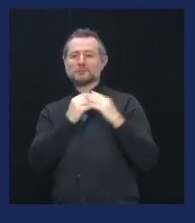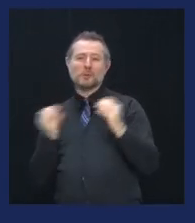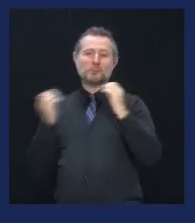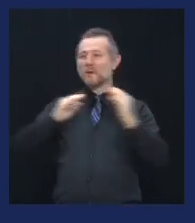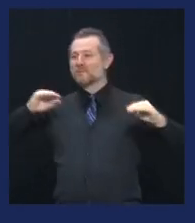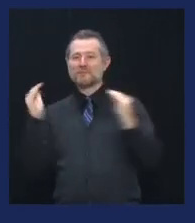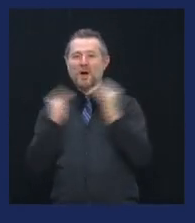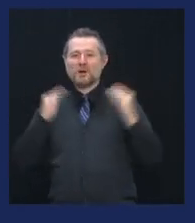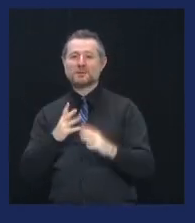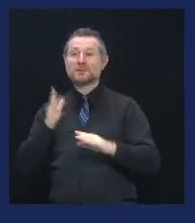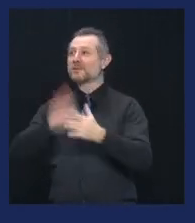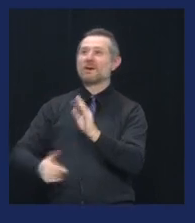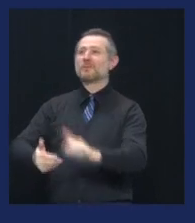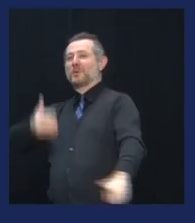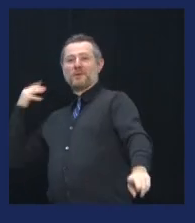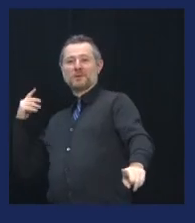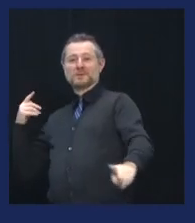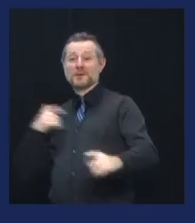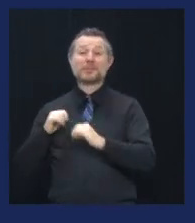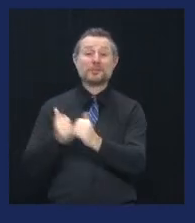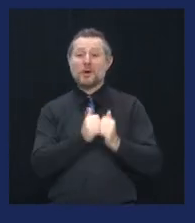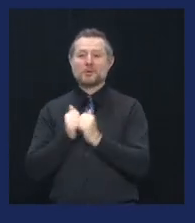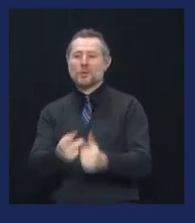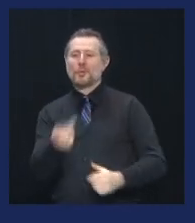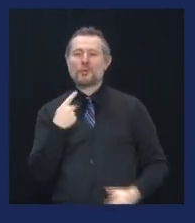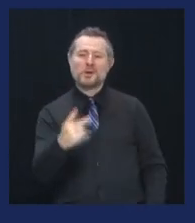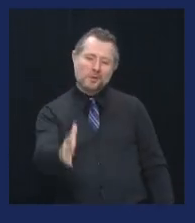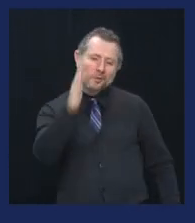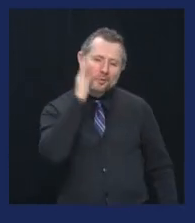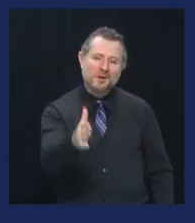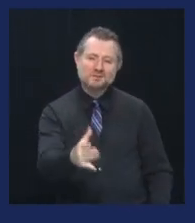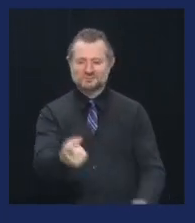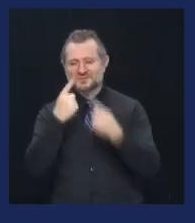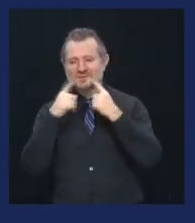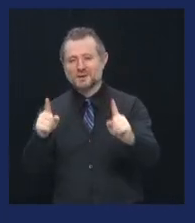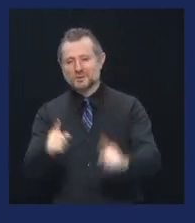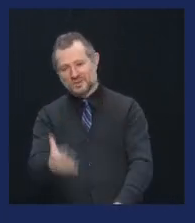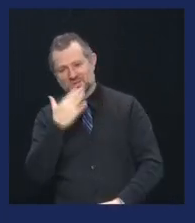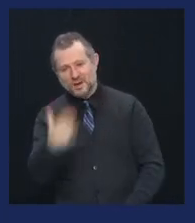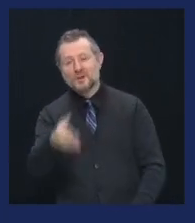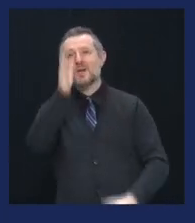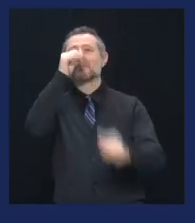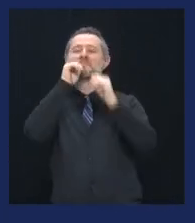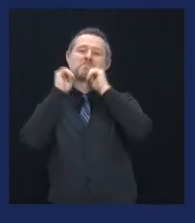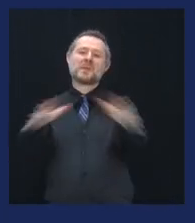York ever before. Together, we will do just that. Thank you, and God bless.